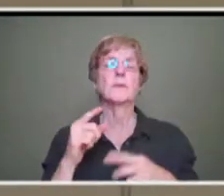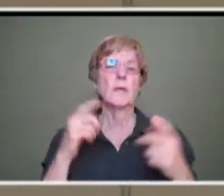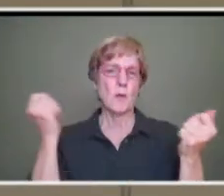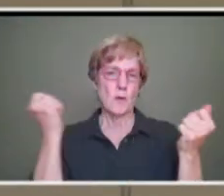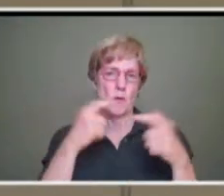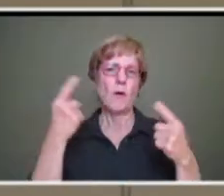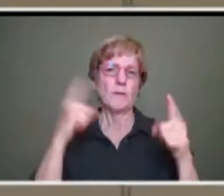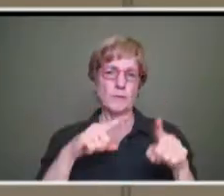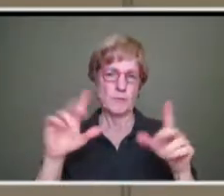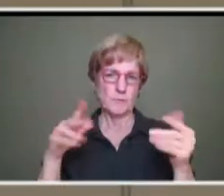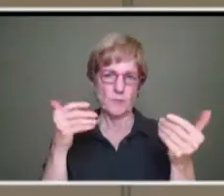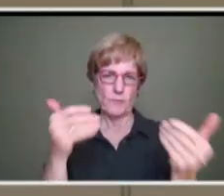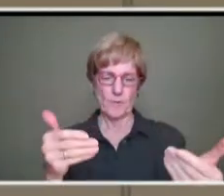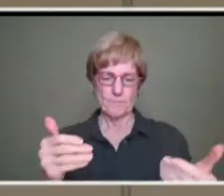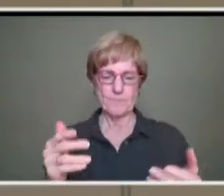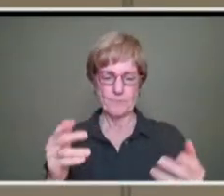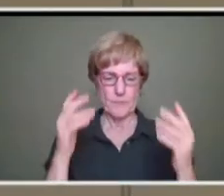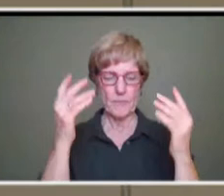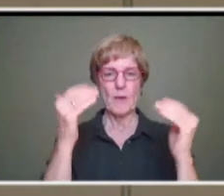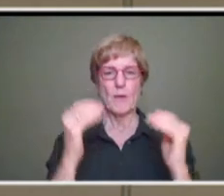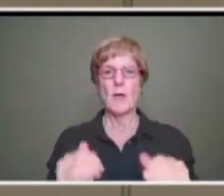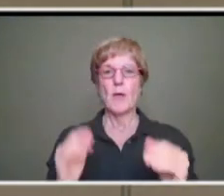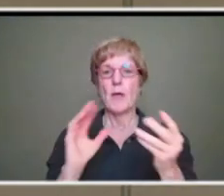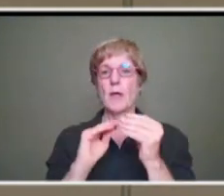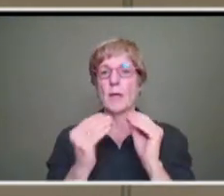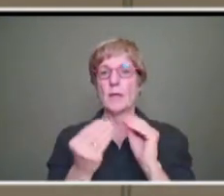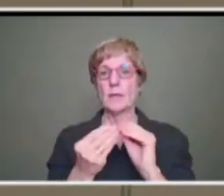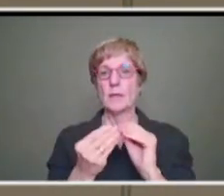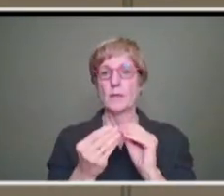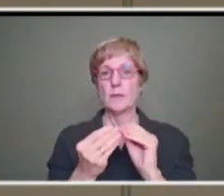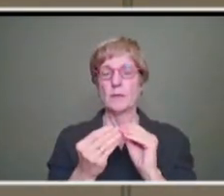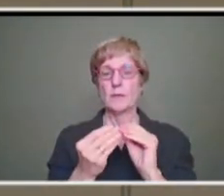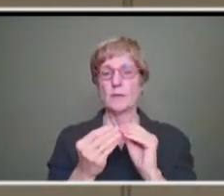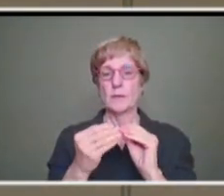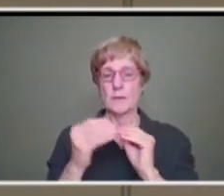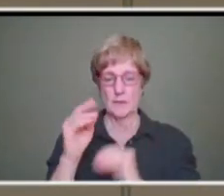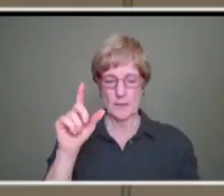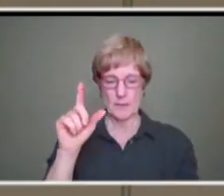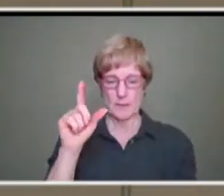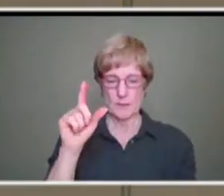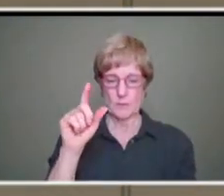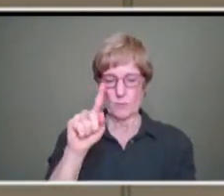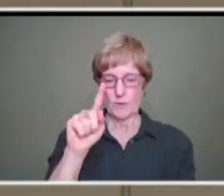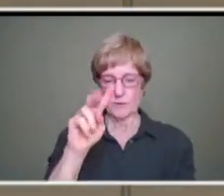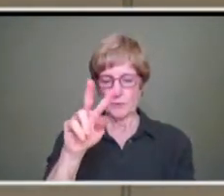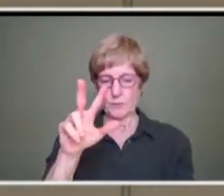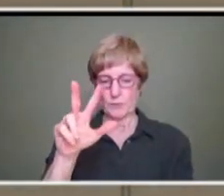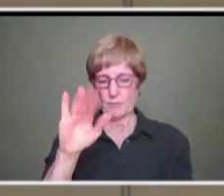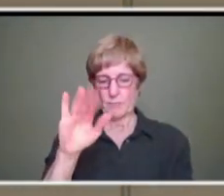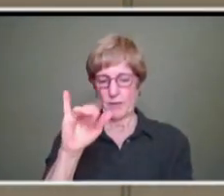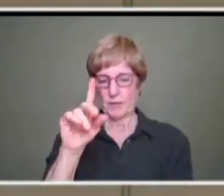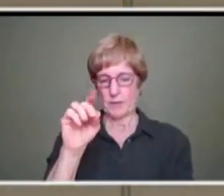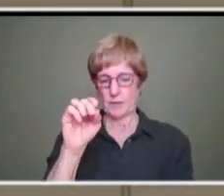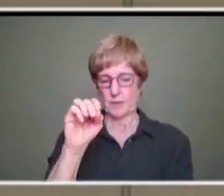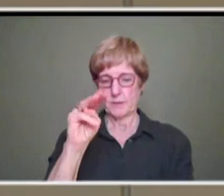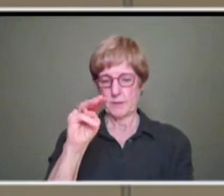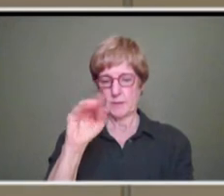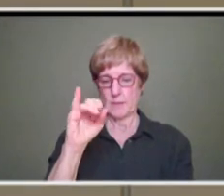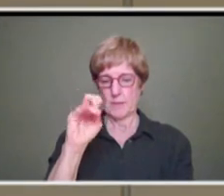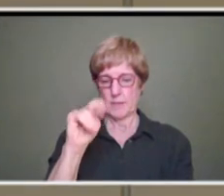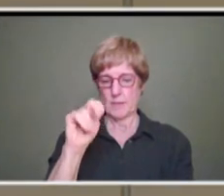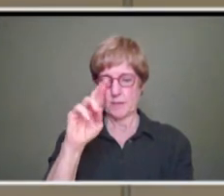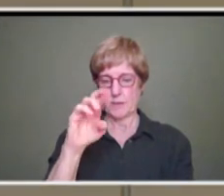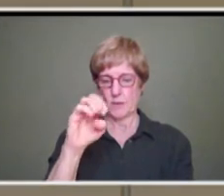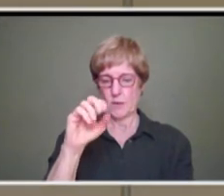on we move on to rezone and petition 2022-103 by Dominion Realty Partners LLC located on